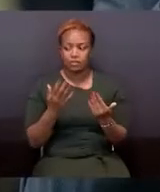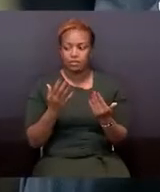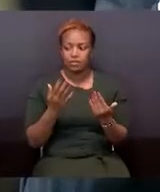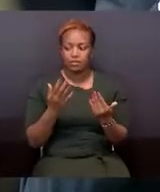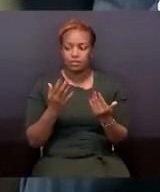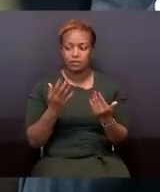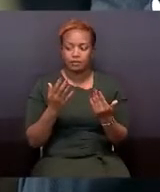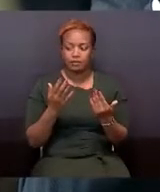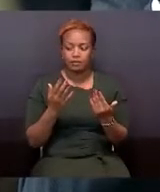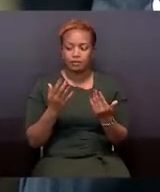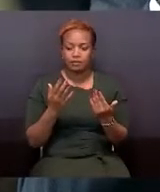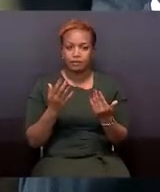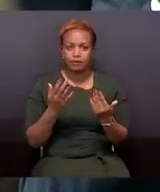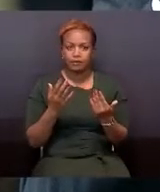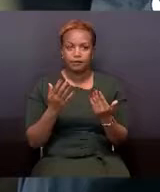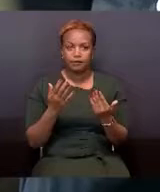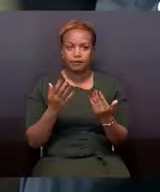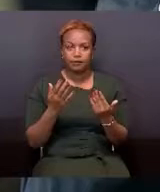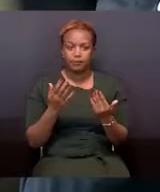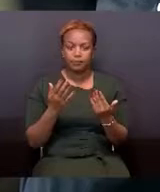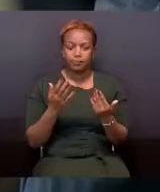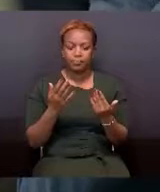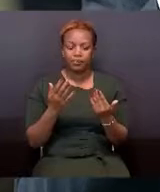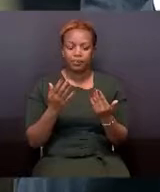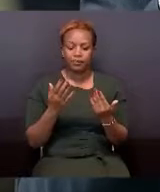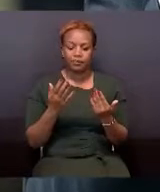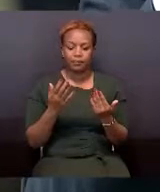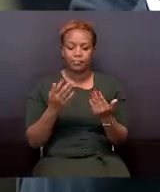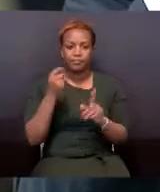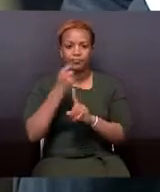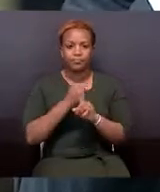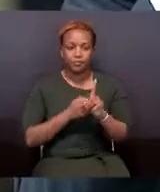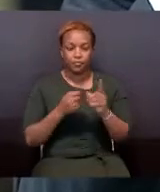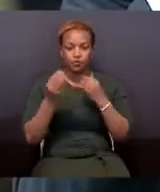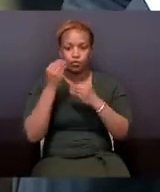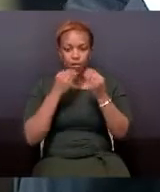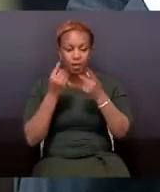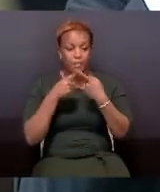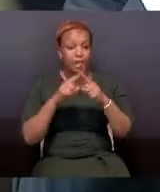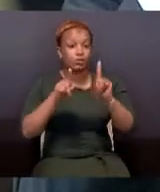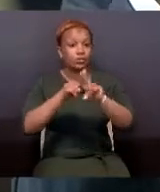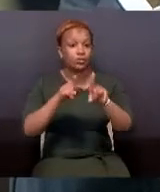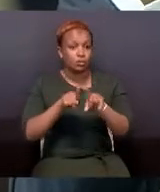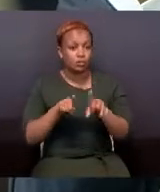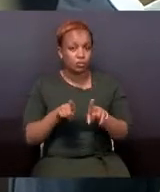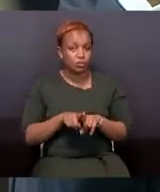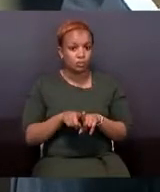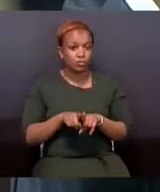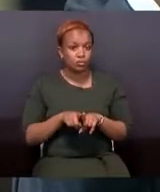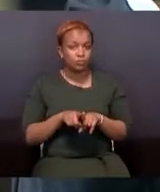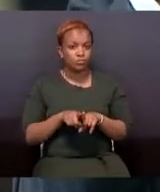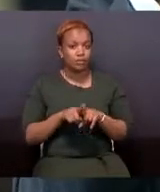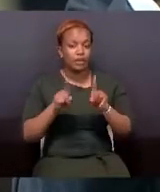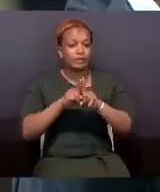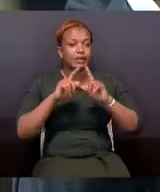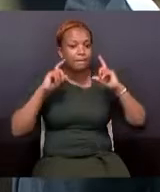being a source of our livelihoods in terms of food, but also as a